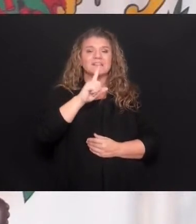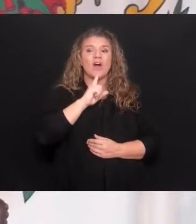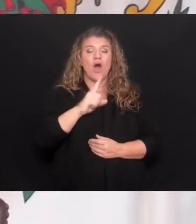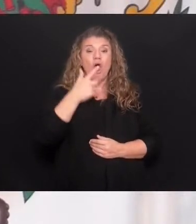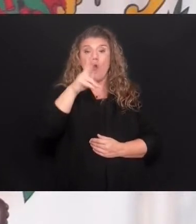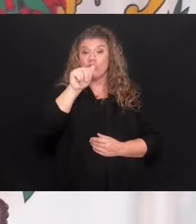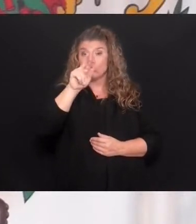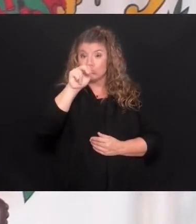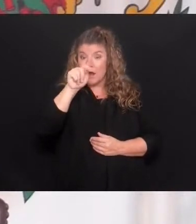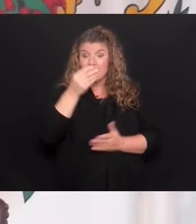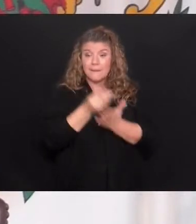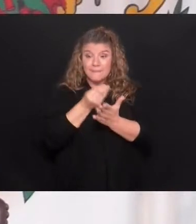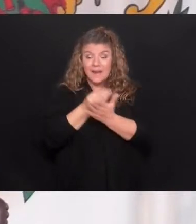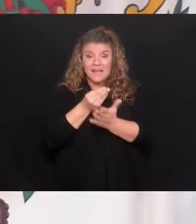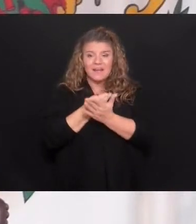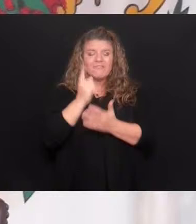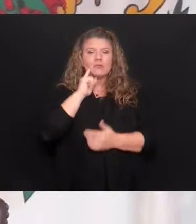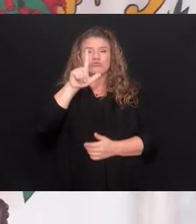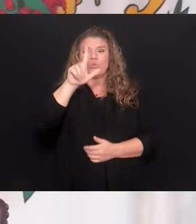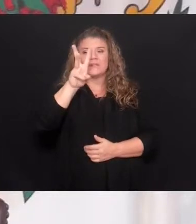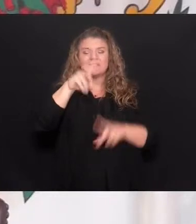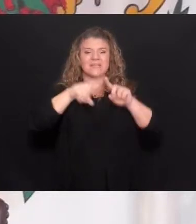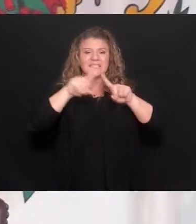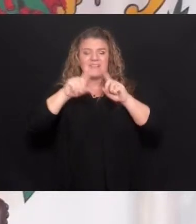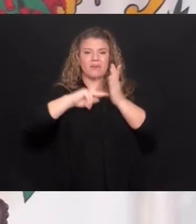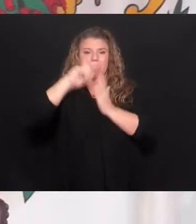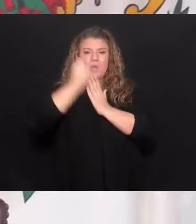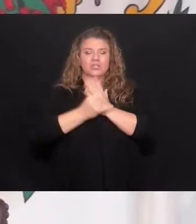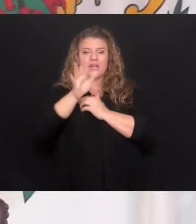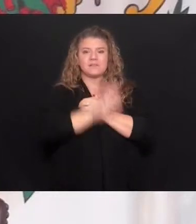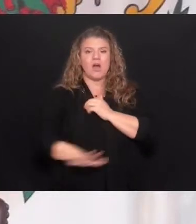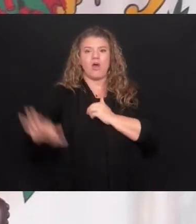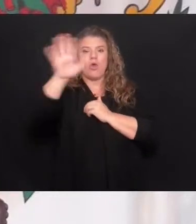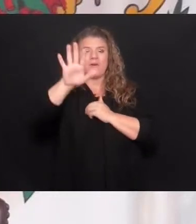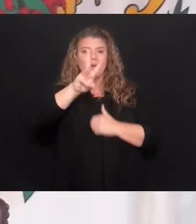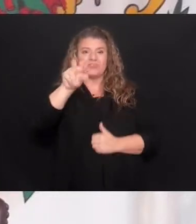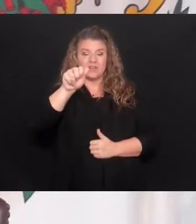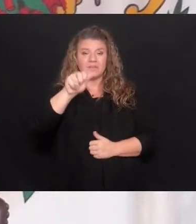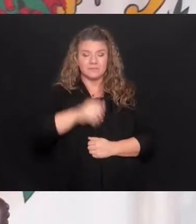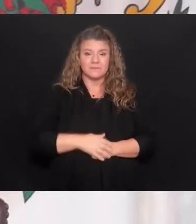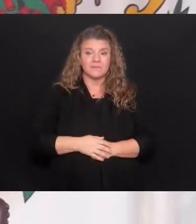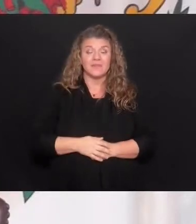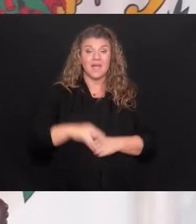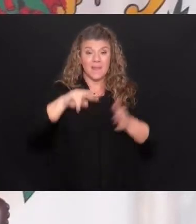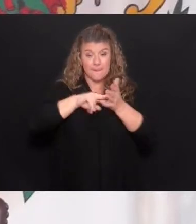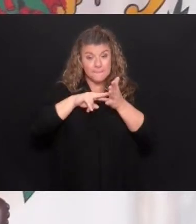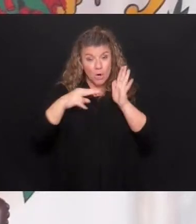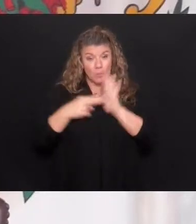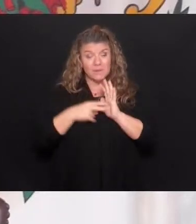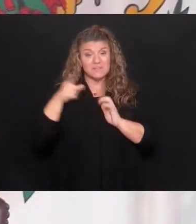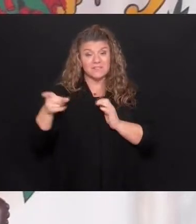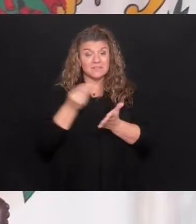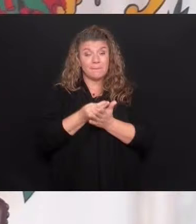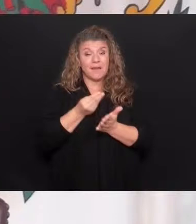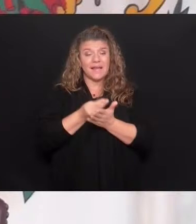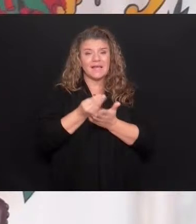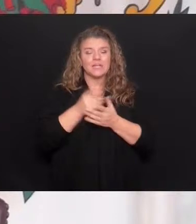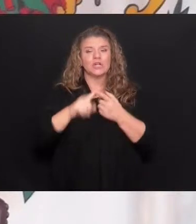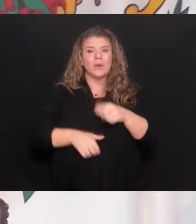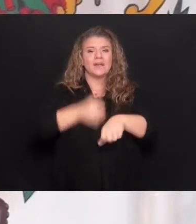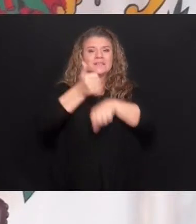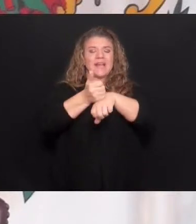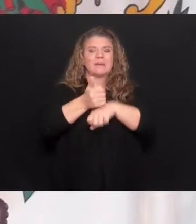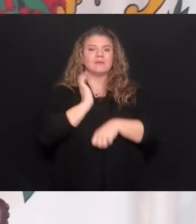grant funds to 26 different projects all across West Virginia. The purpose of these funds is to establish or